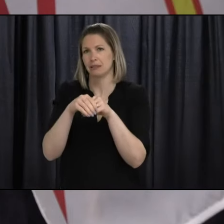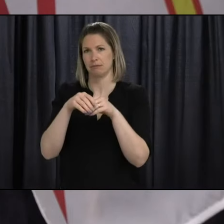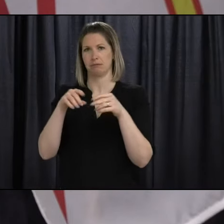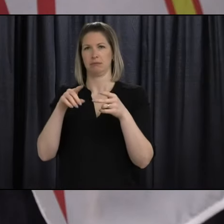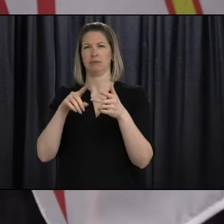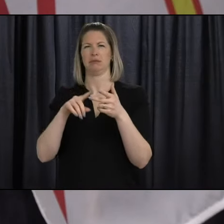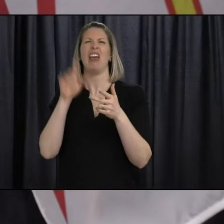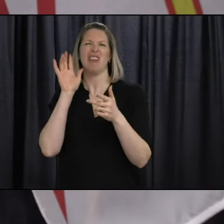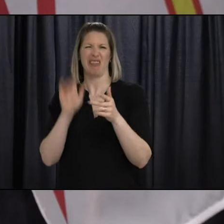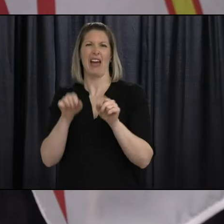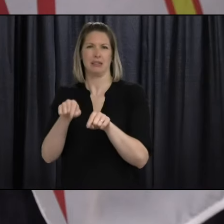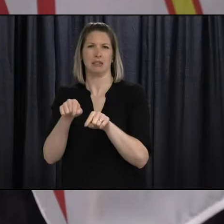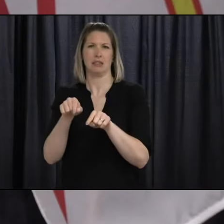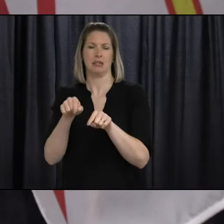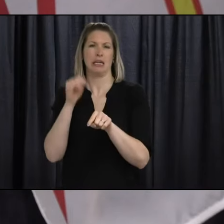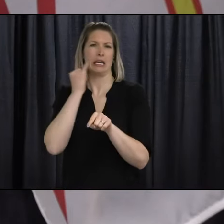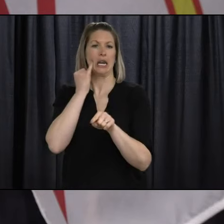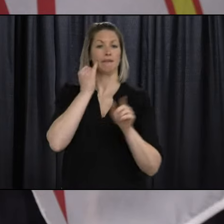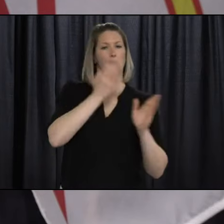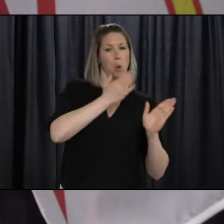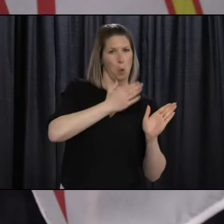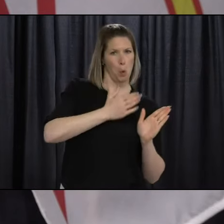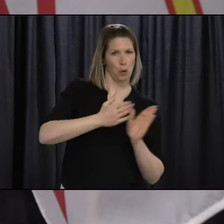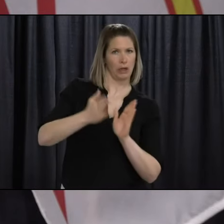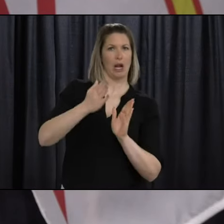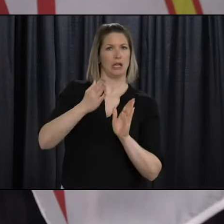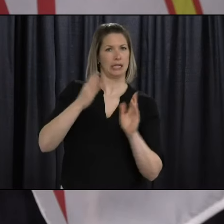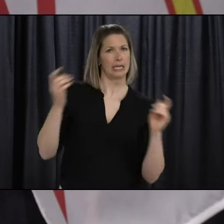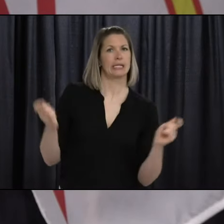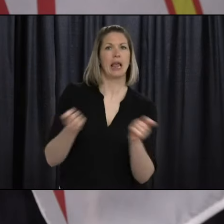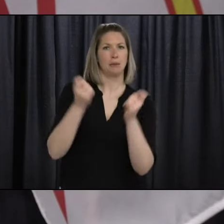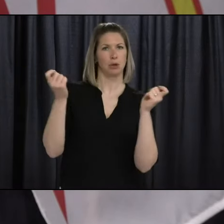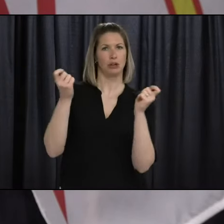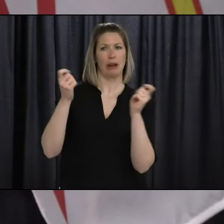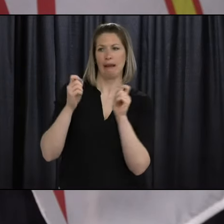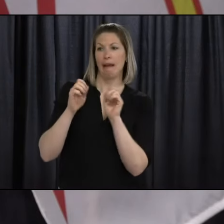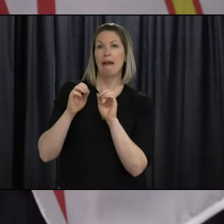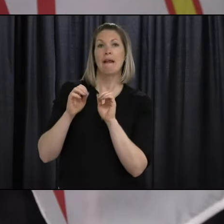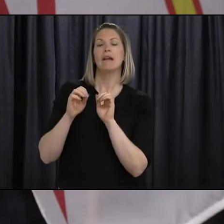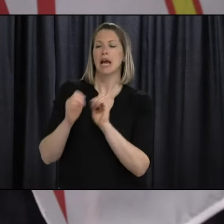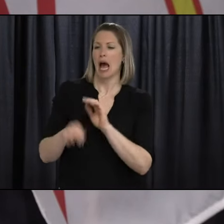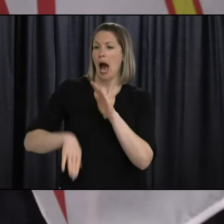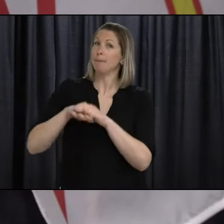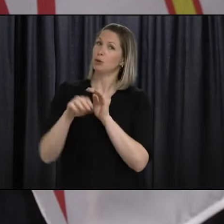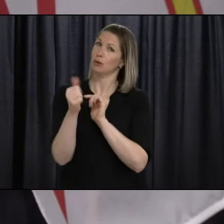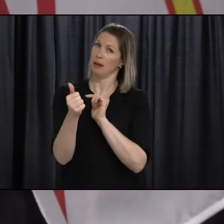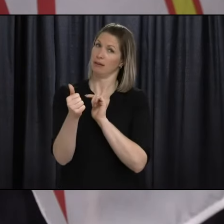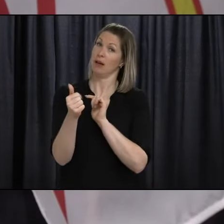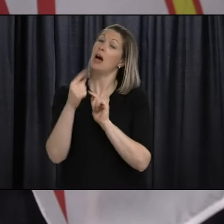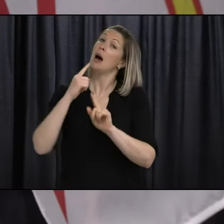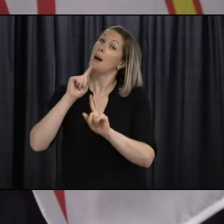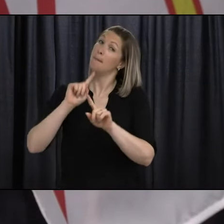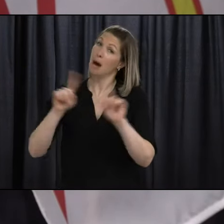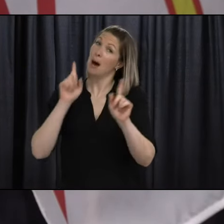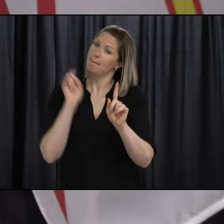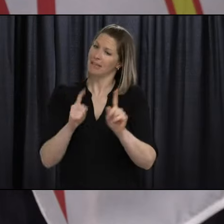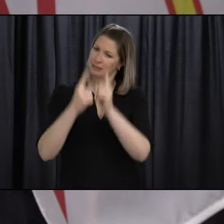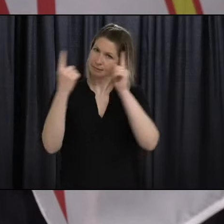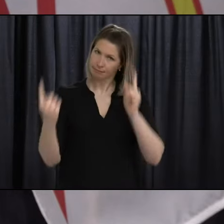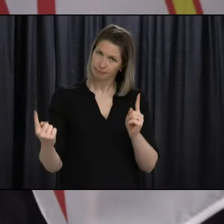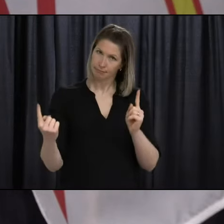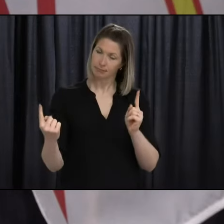they're organized, you can plan for physical distancing, you can plan for the appropriate hygiene measures, all of that, then those